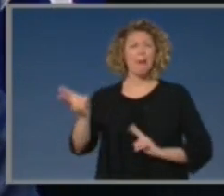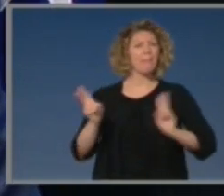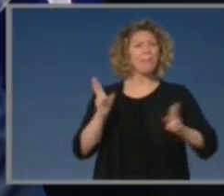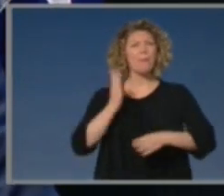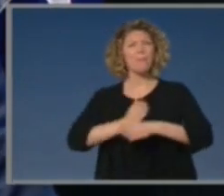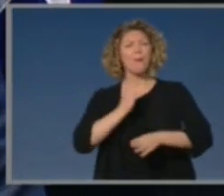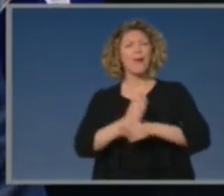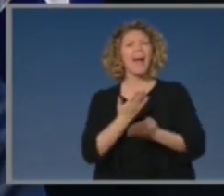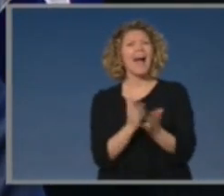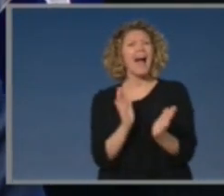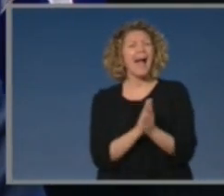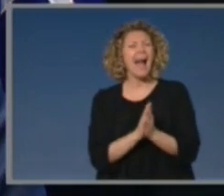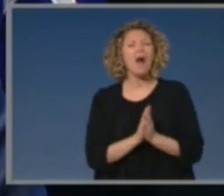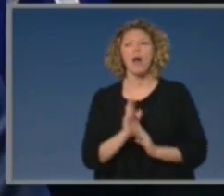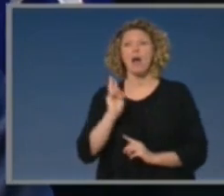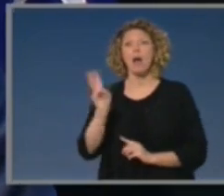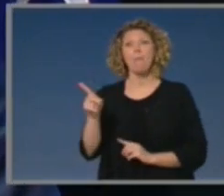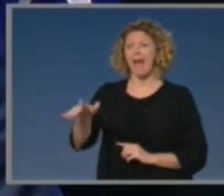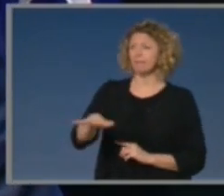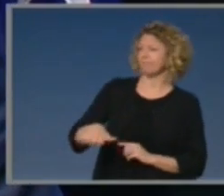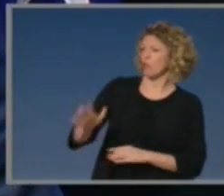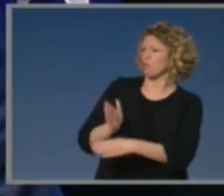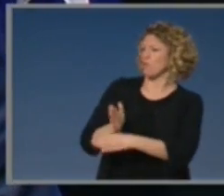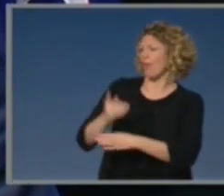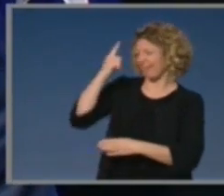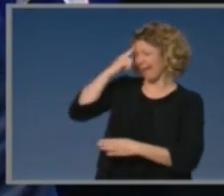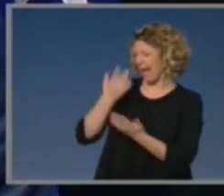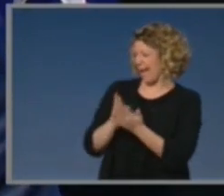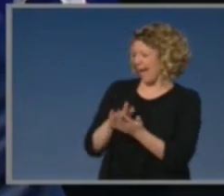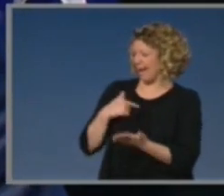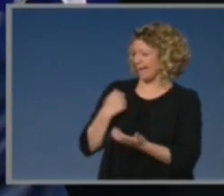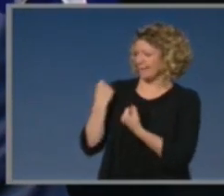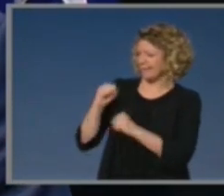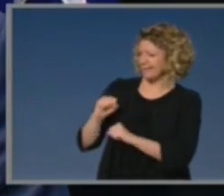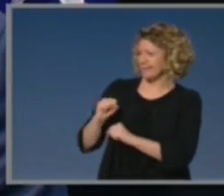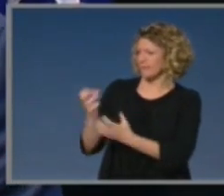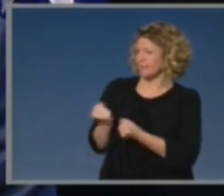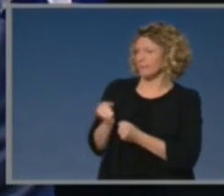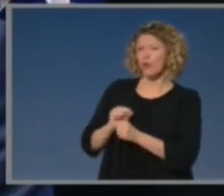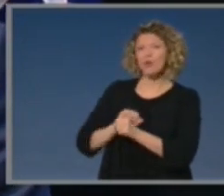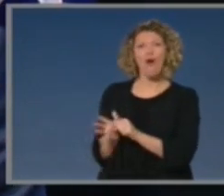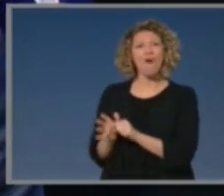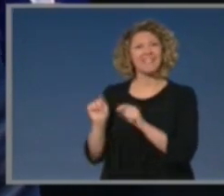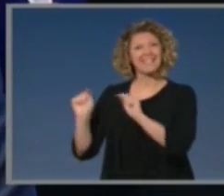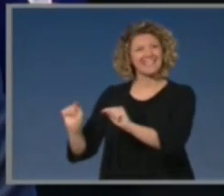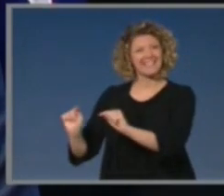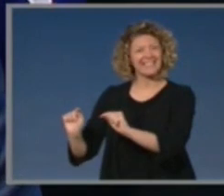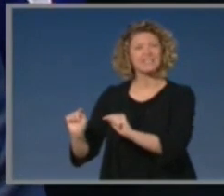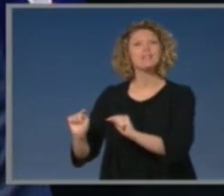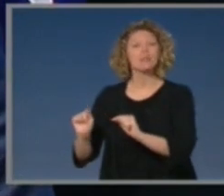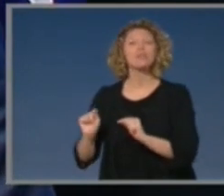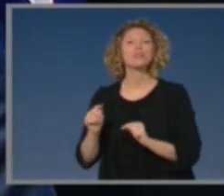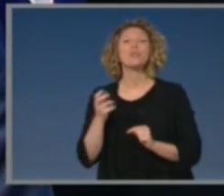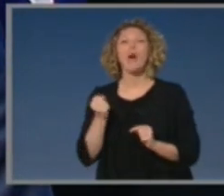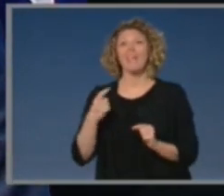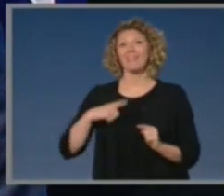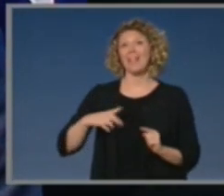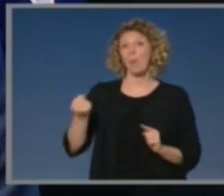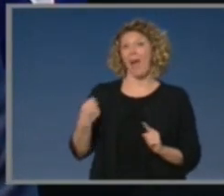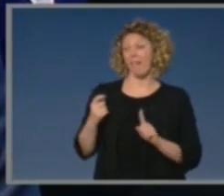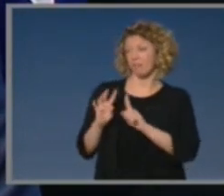a COVID-safe workplace. And this is something the Minister for Industrial Relations, the Attorney-General and the COVID